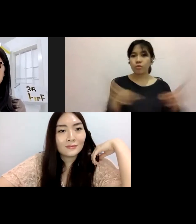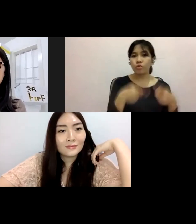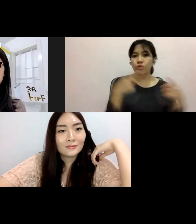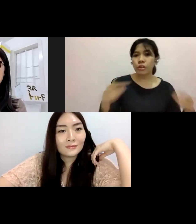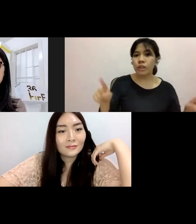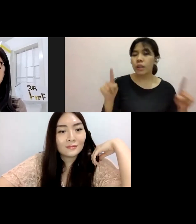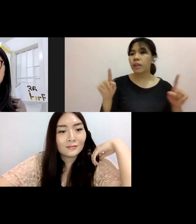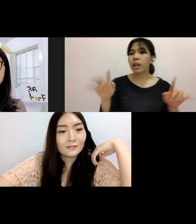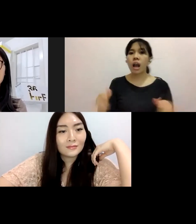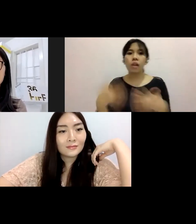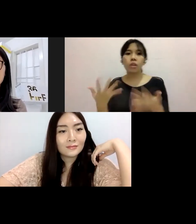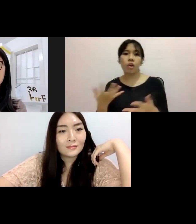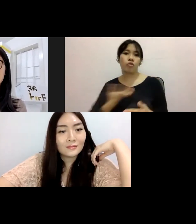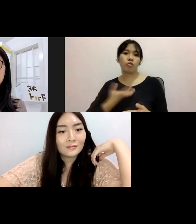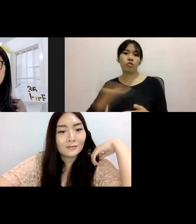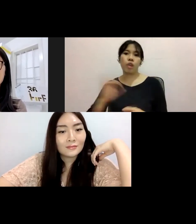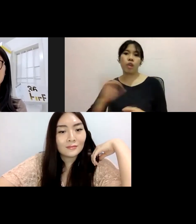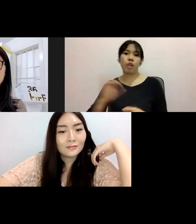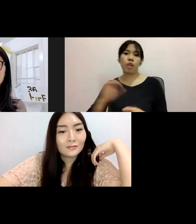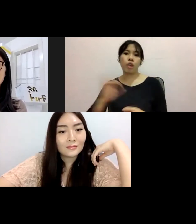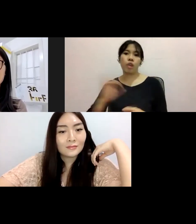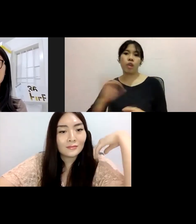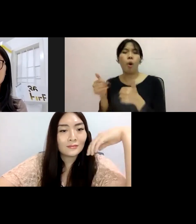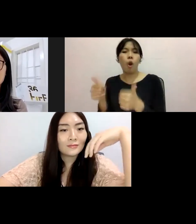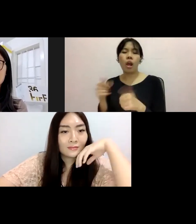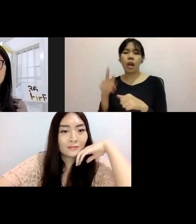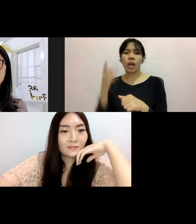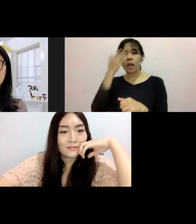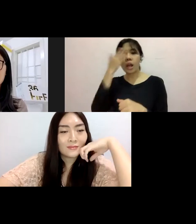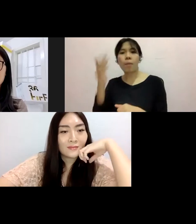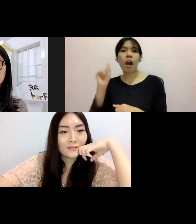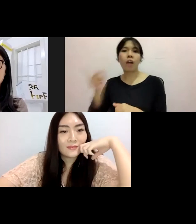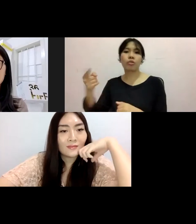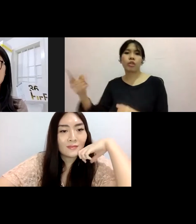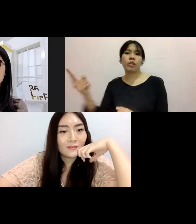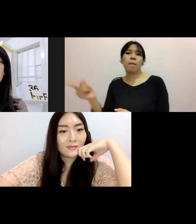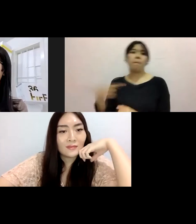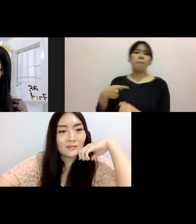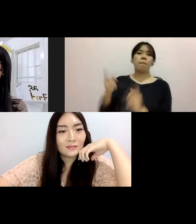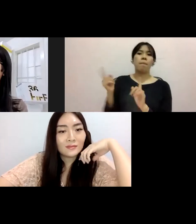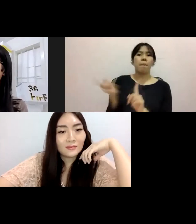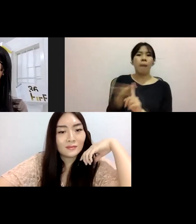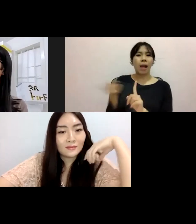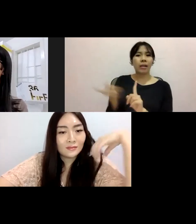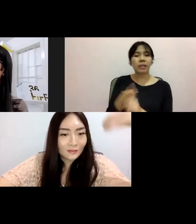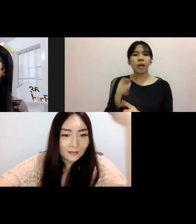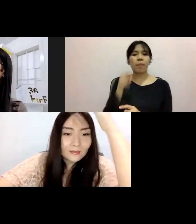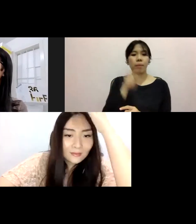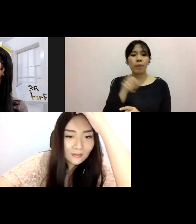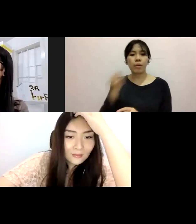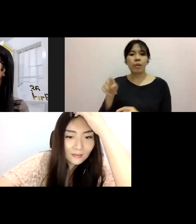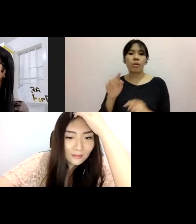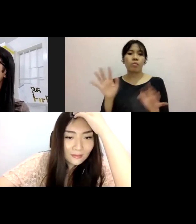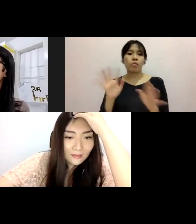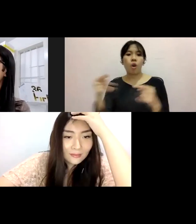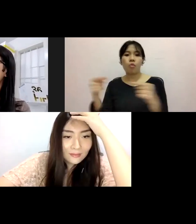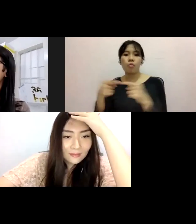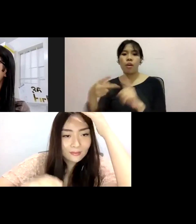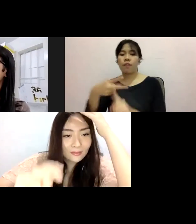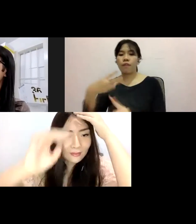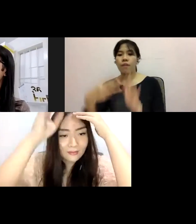with gay stuff or feminine stuff. You can still be a man, and I just want to um, like